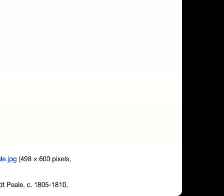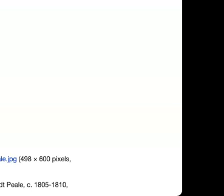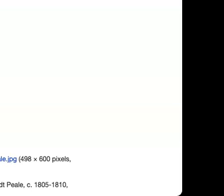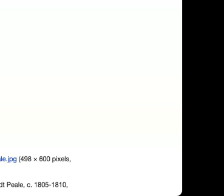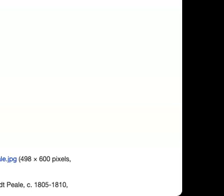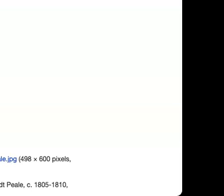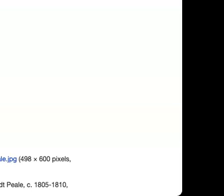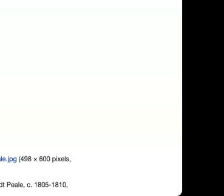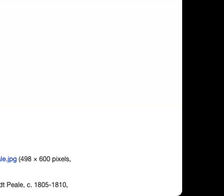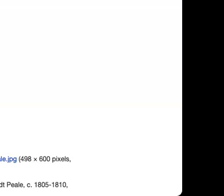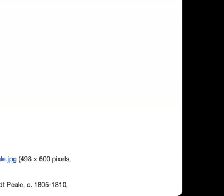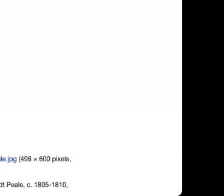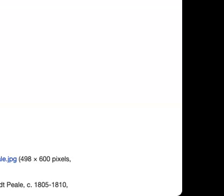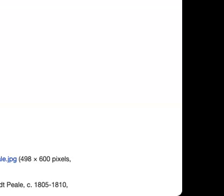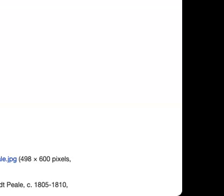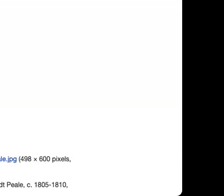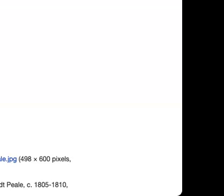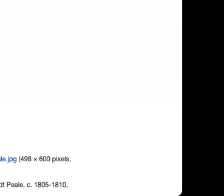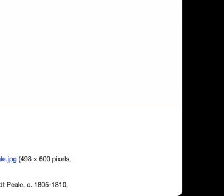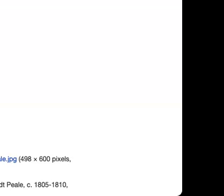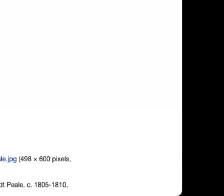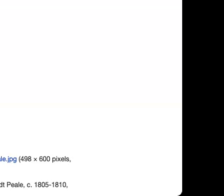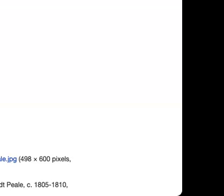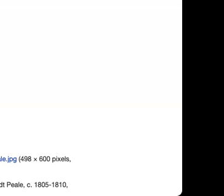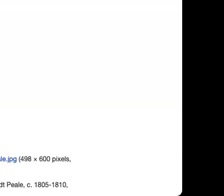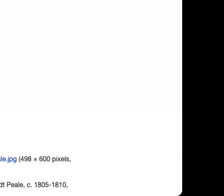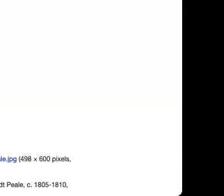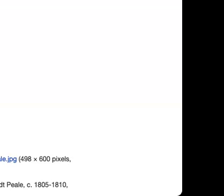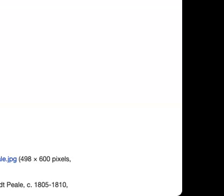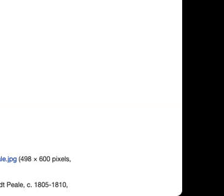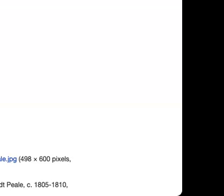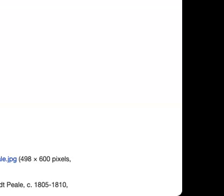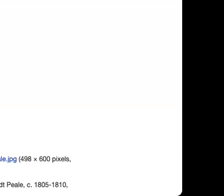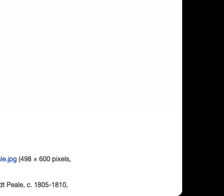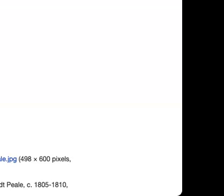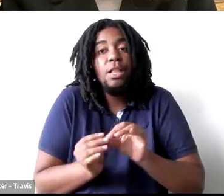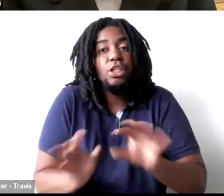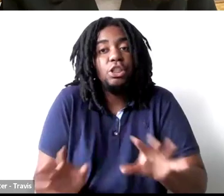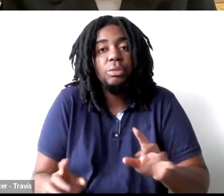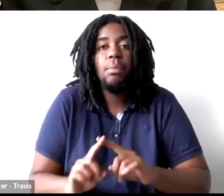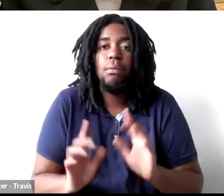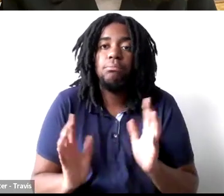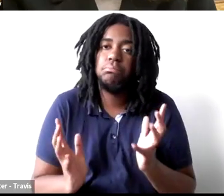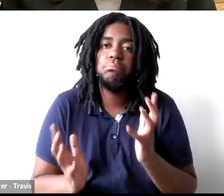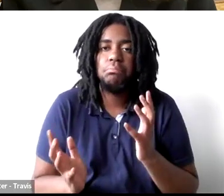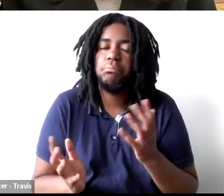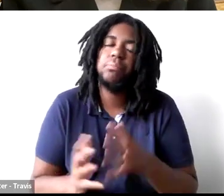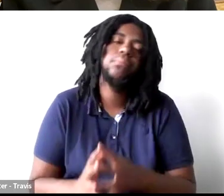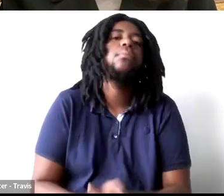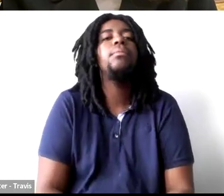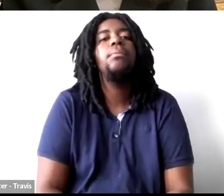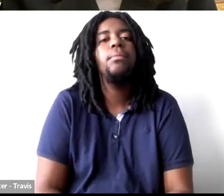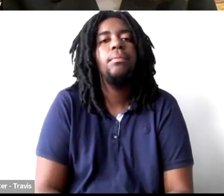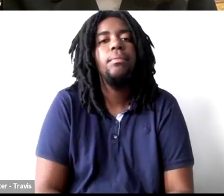Peale correspondence and stuff that's still out there to be published. So who knows? And speaking